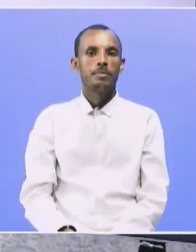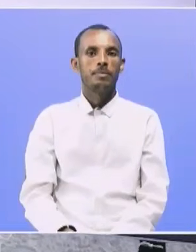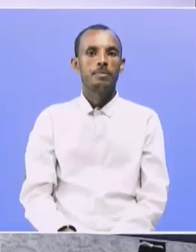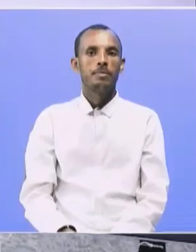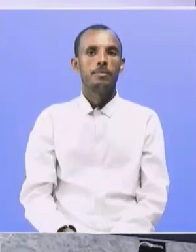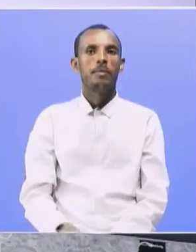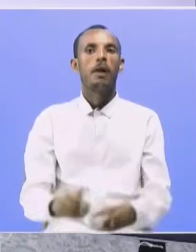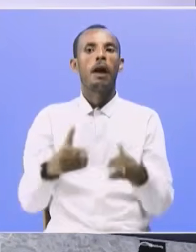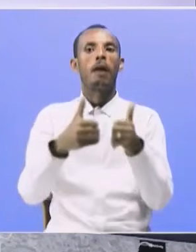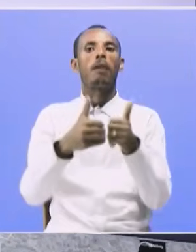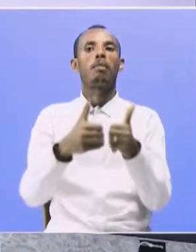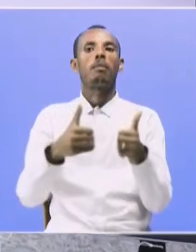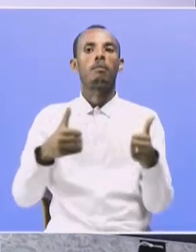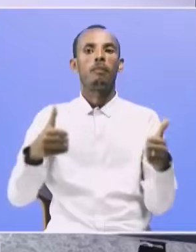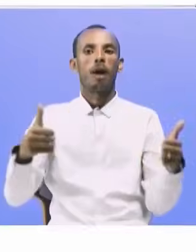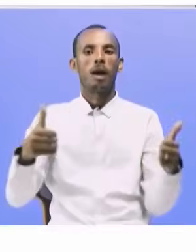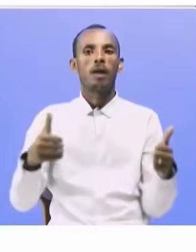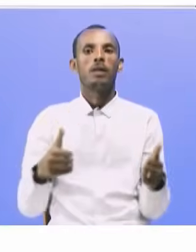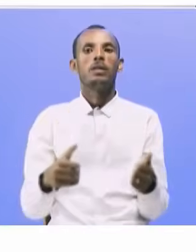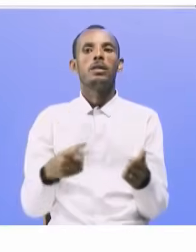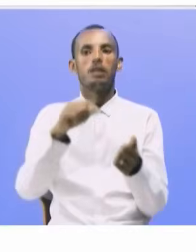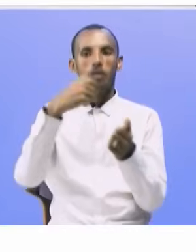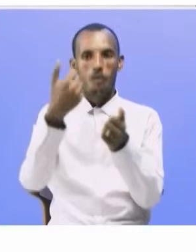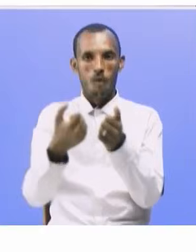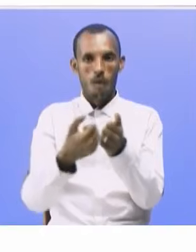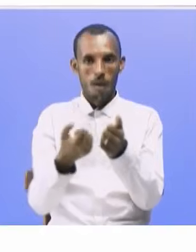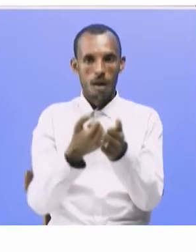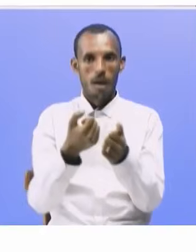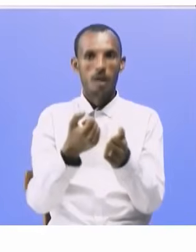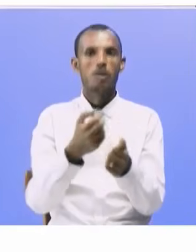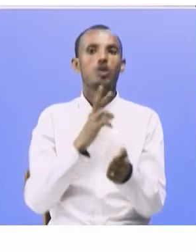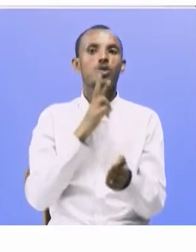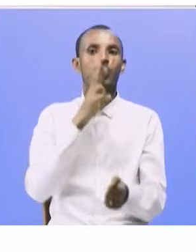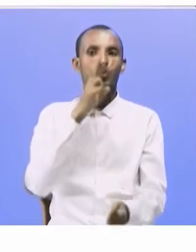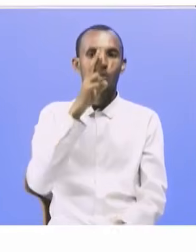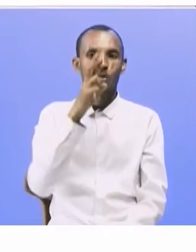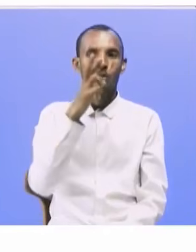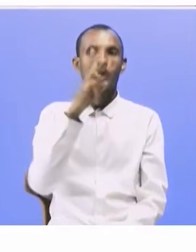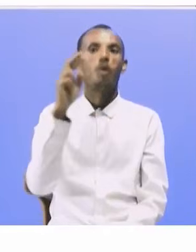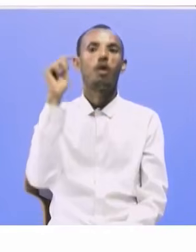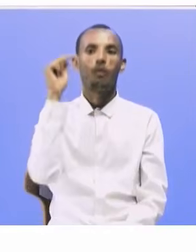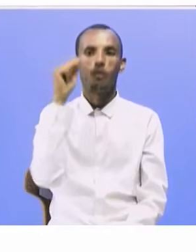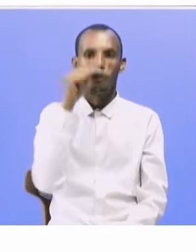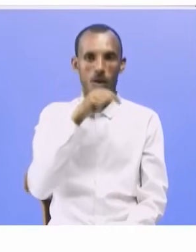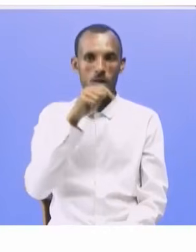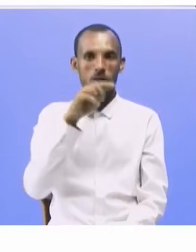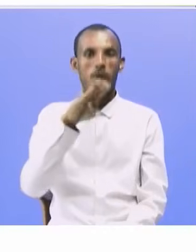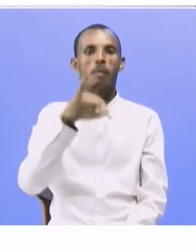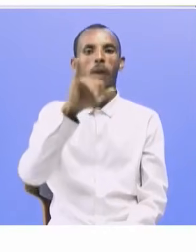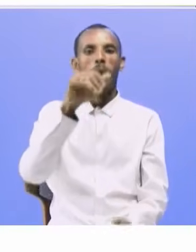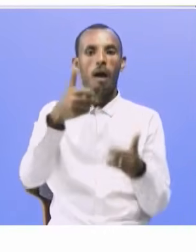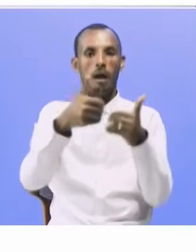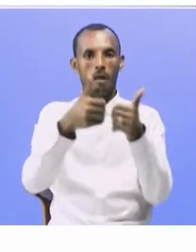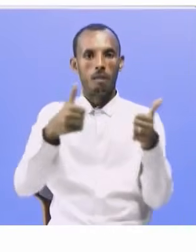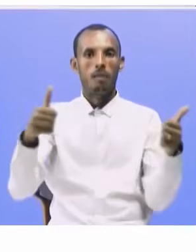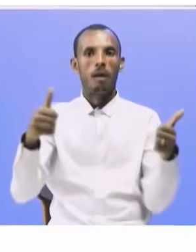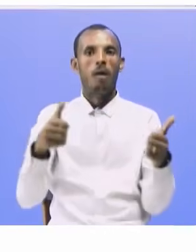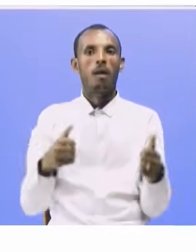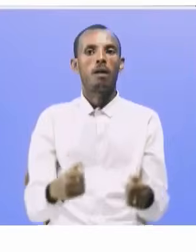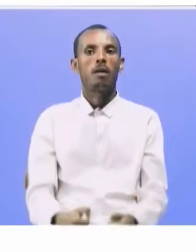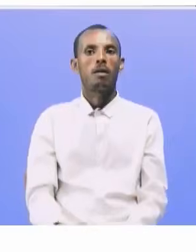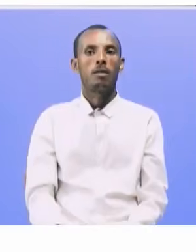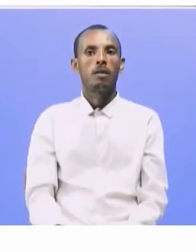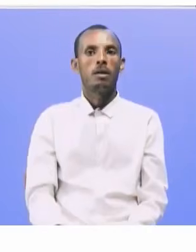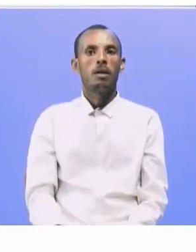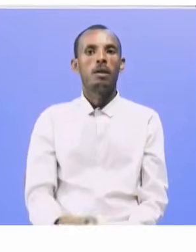Okay, identify whether the following are true or false. I identify